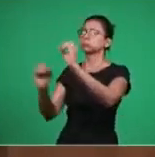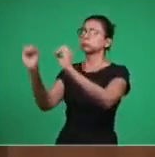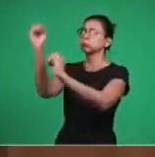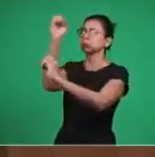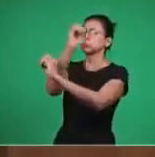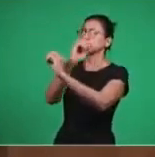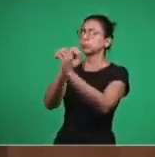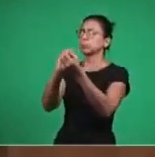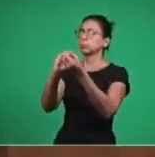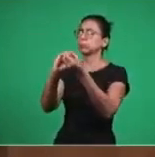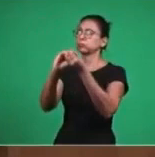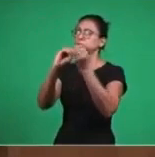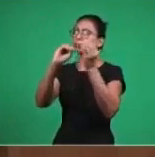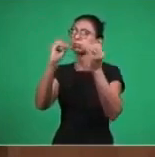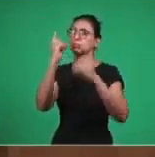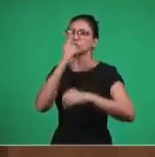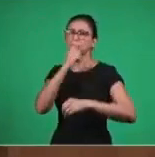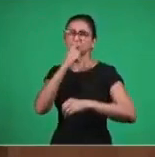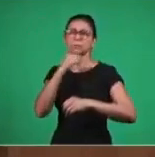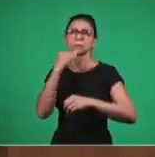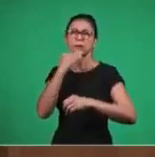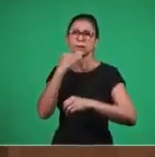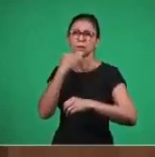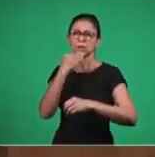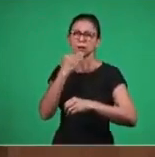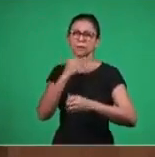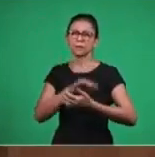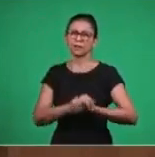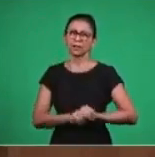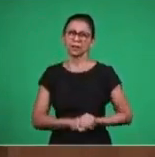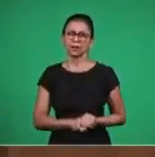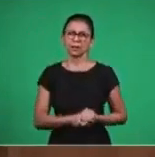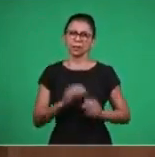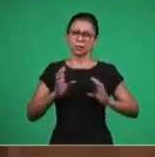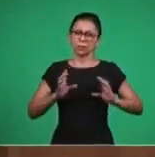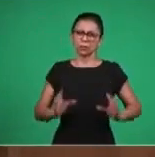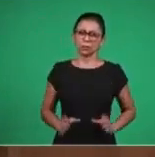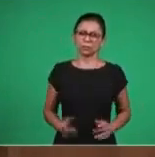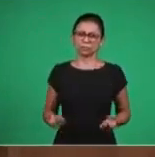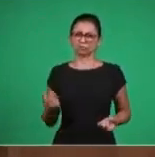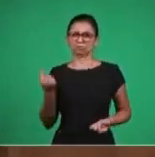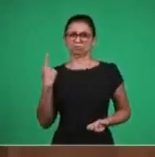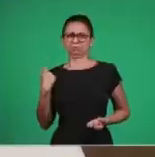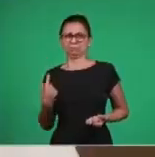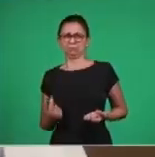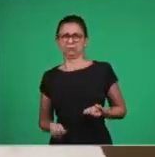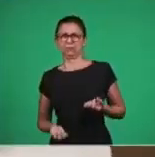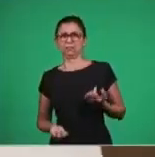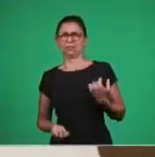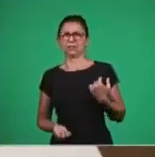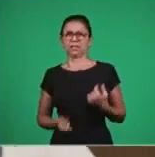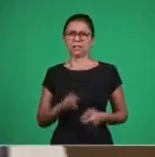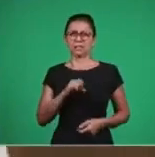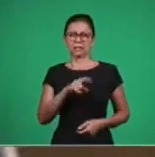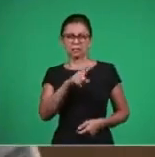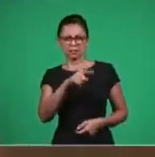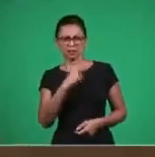that man's behavior, even in the matter of being a man or woman. People don't even... They